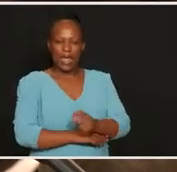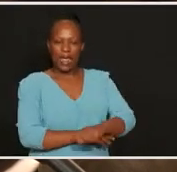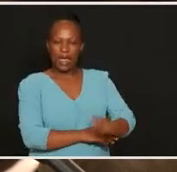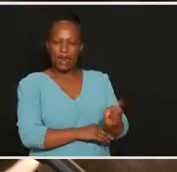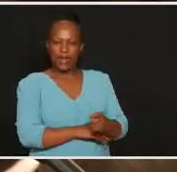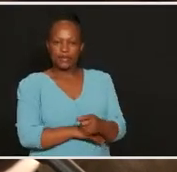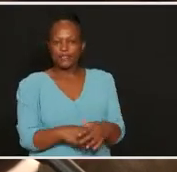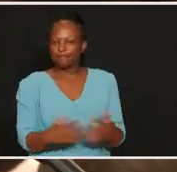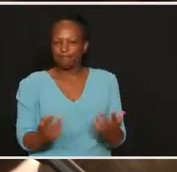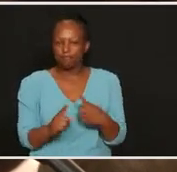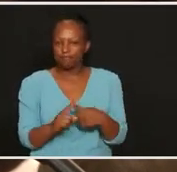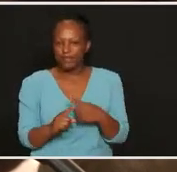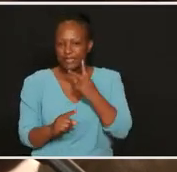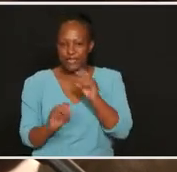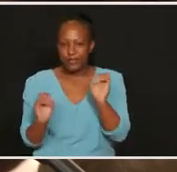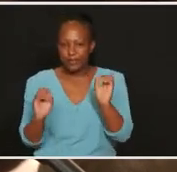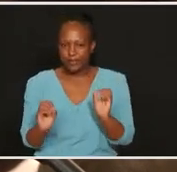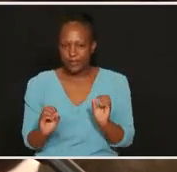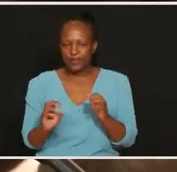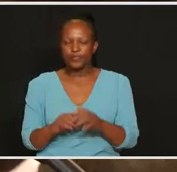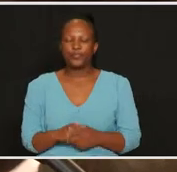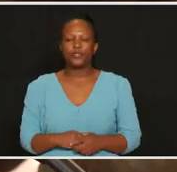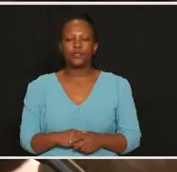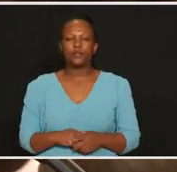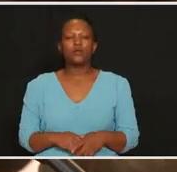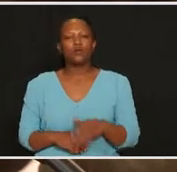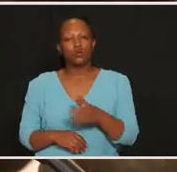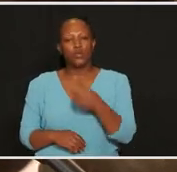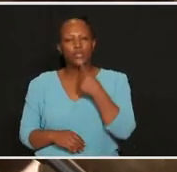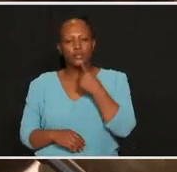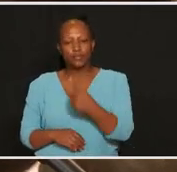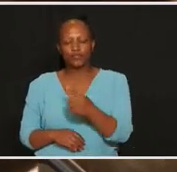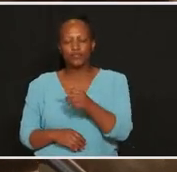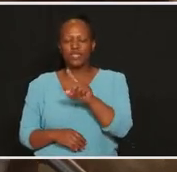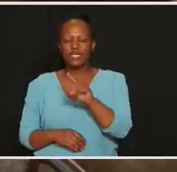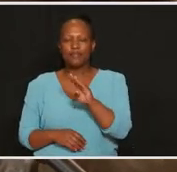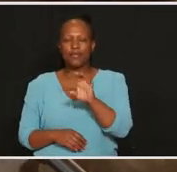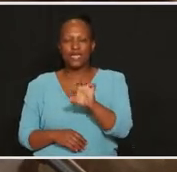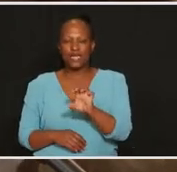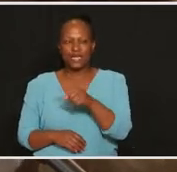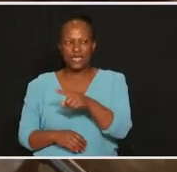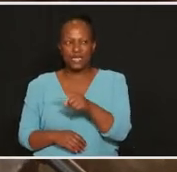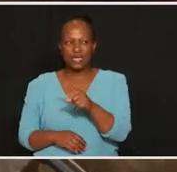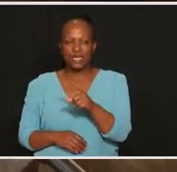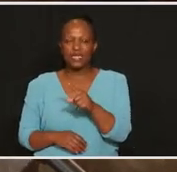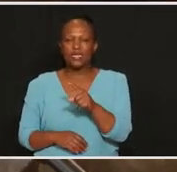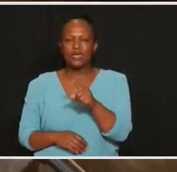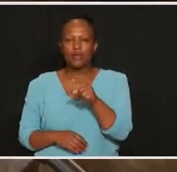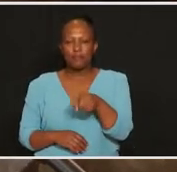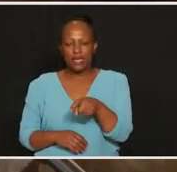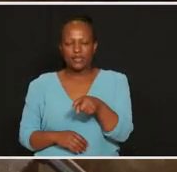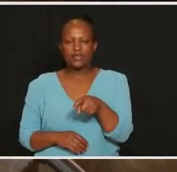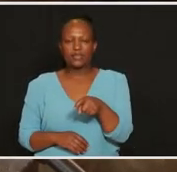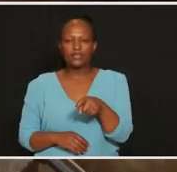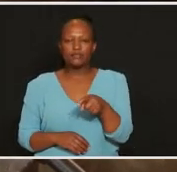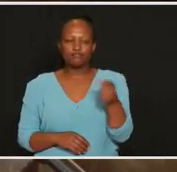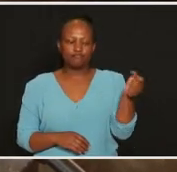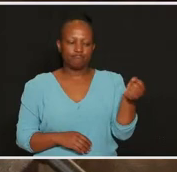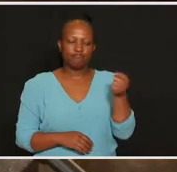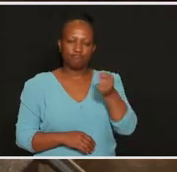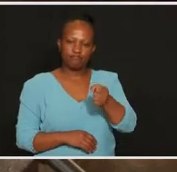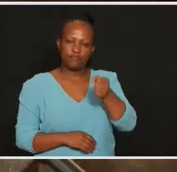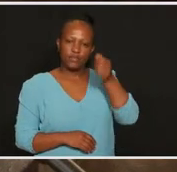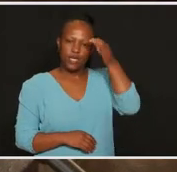the dbe must therefore absorb or maybe deploy the coaches